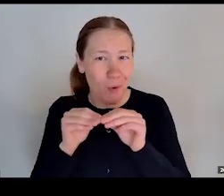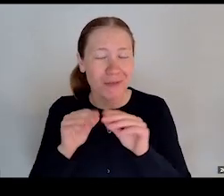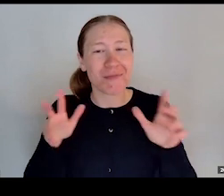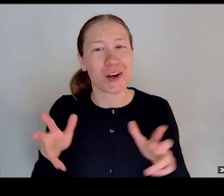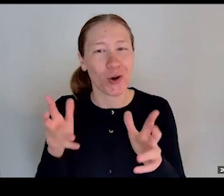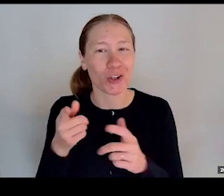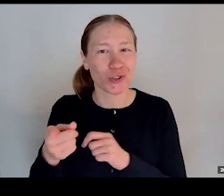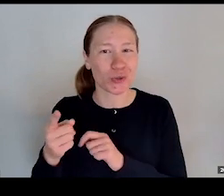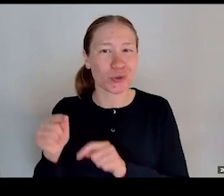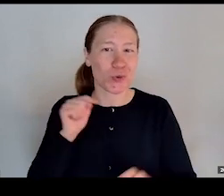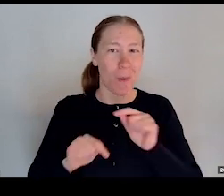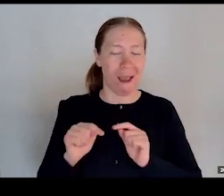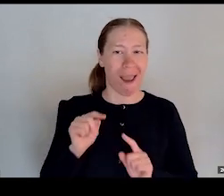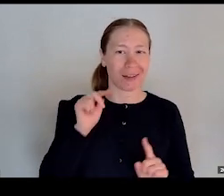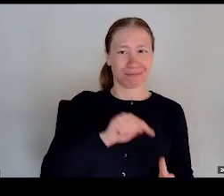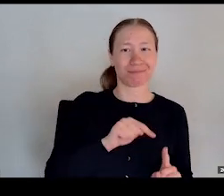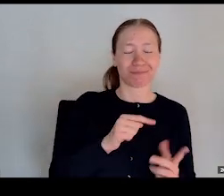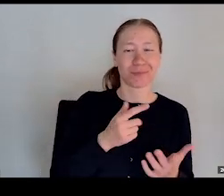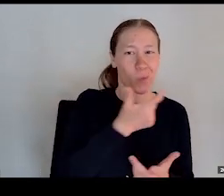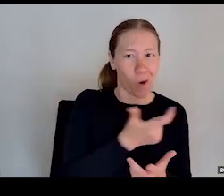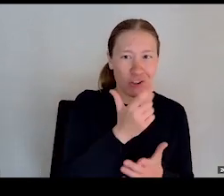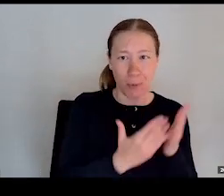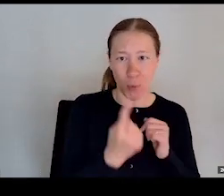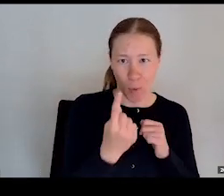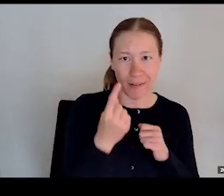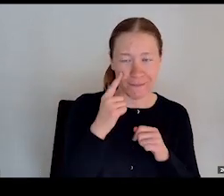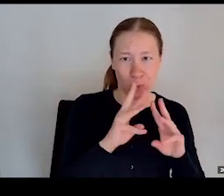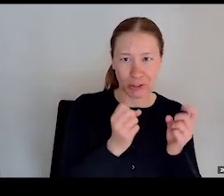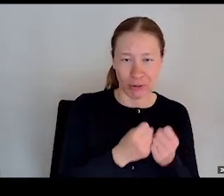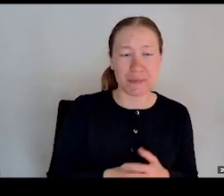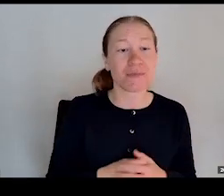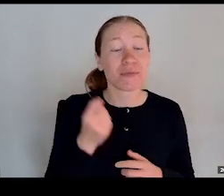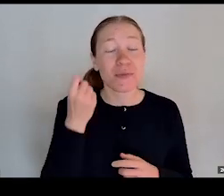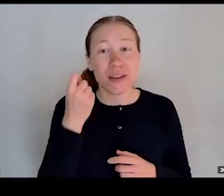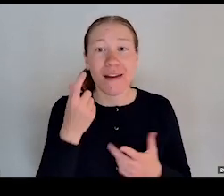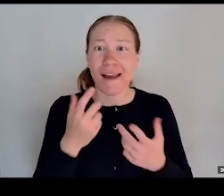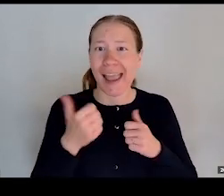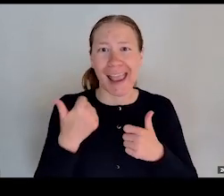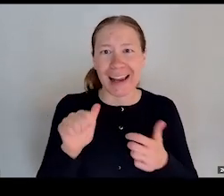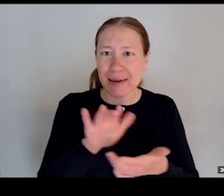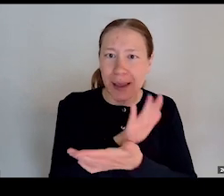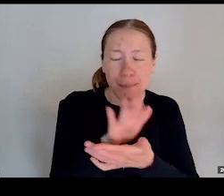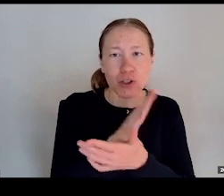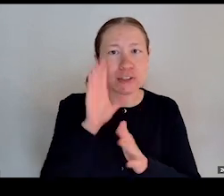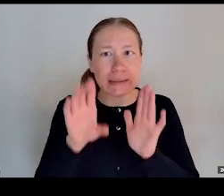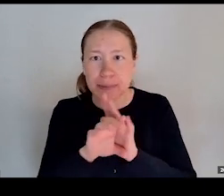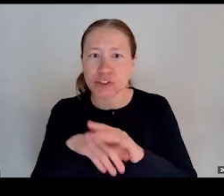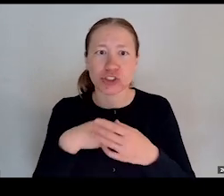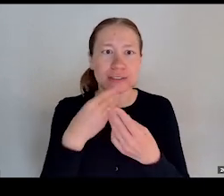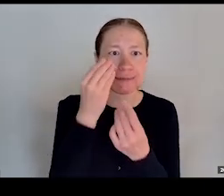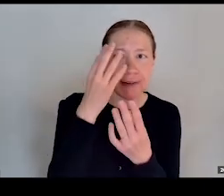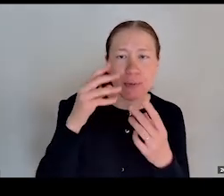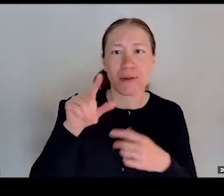to go back and watch part 1 of this series. But we want to make sure that the handouts, presentations, and any infographic that's included